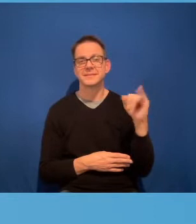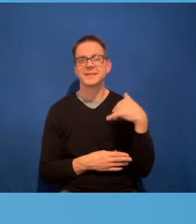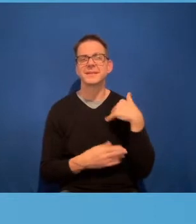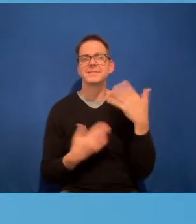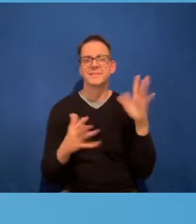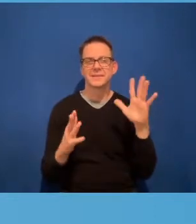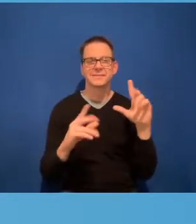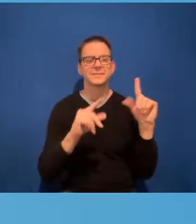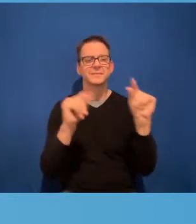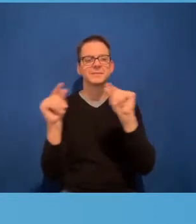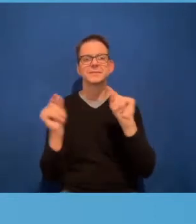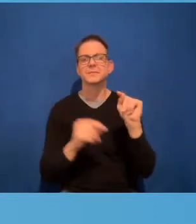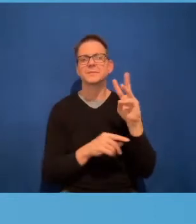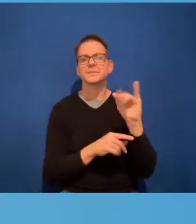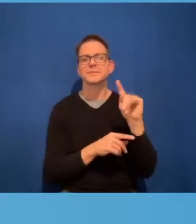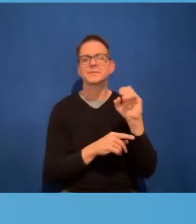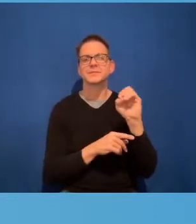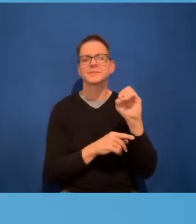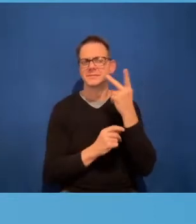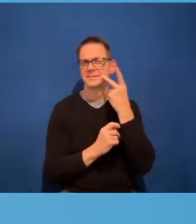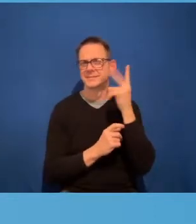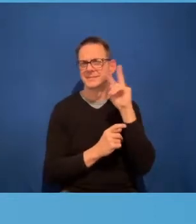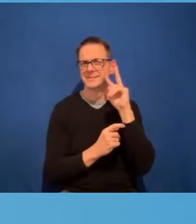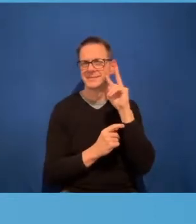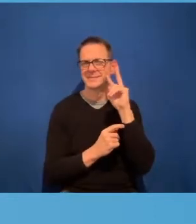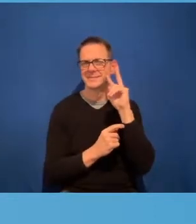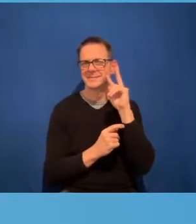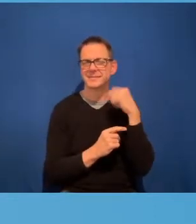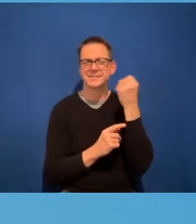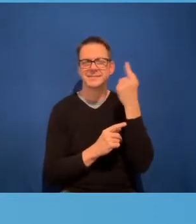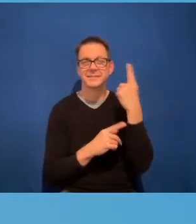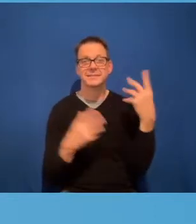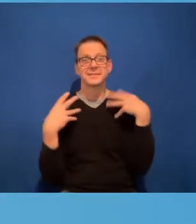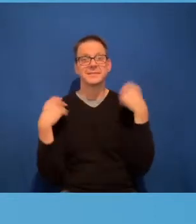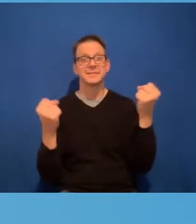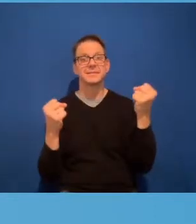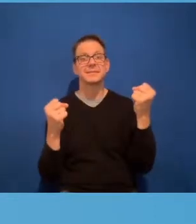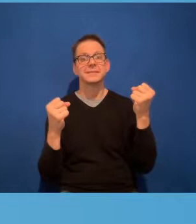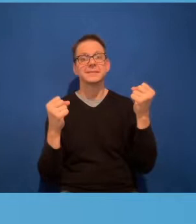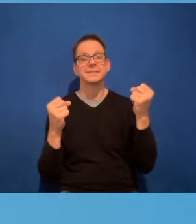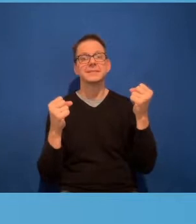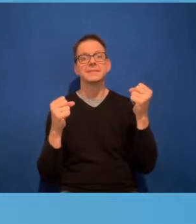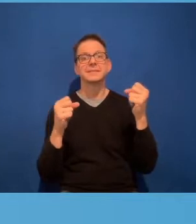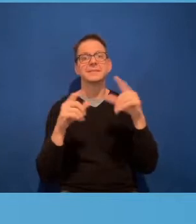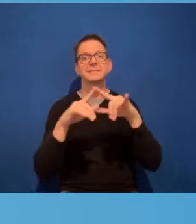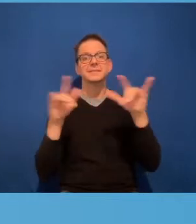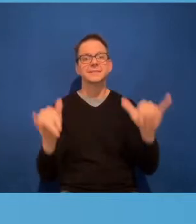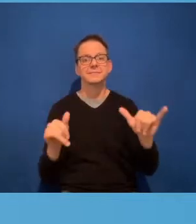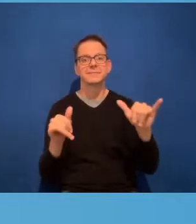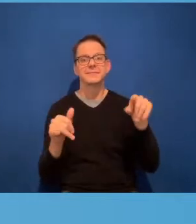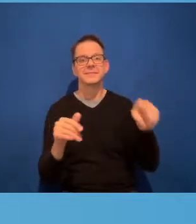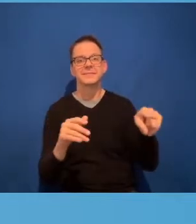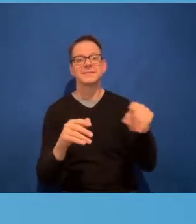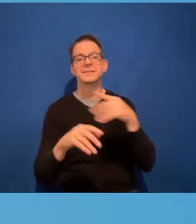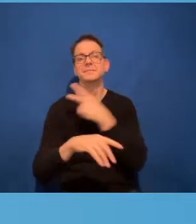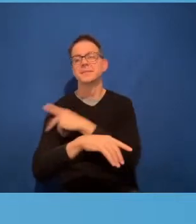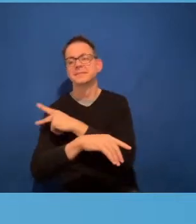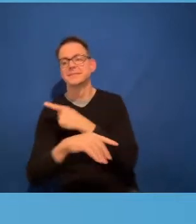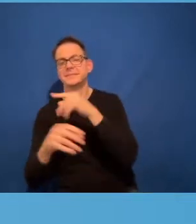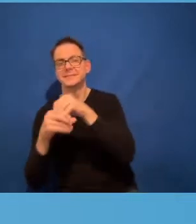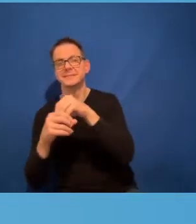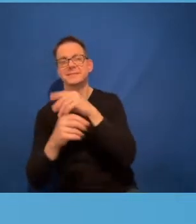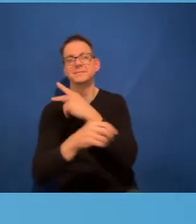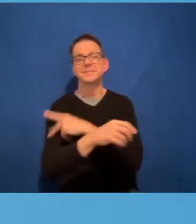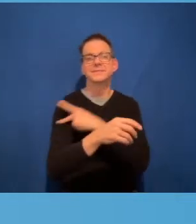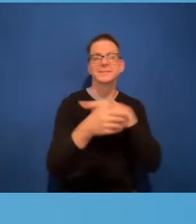system, inpatient, outpatient, is one big cycle. Everything affects everything. And so, you know, we focused a lot on ICU capacity, as